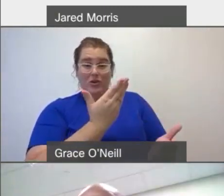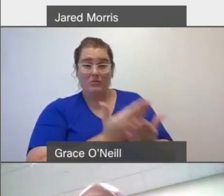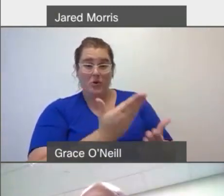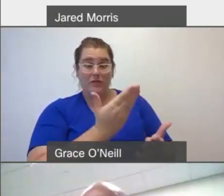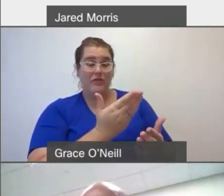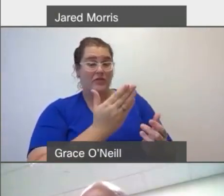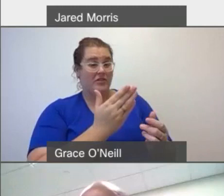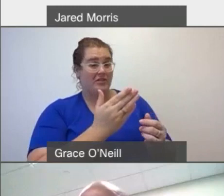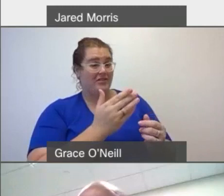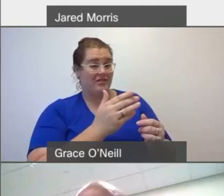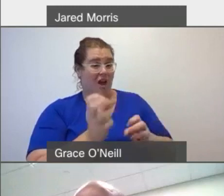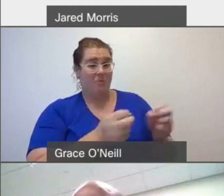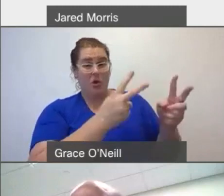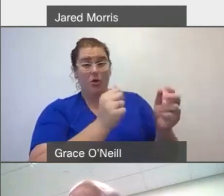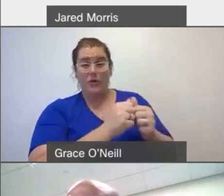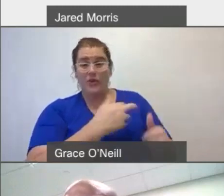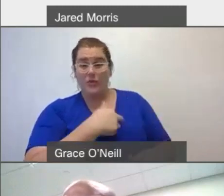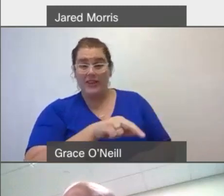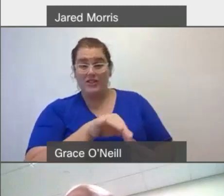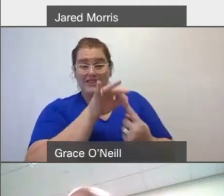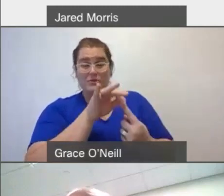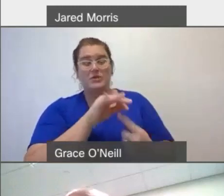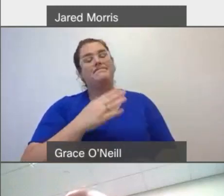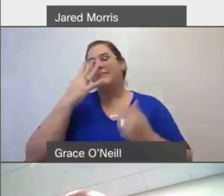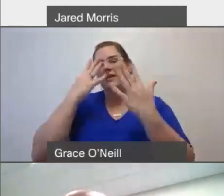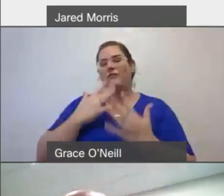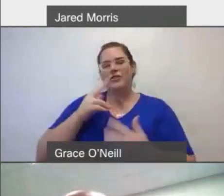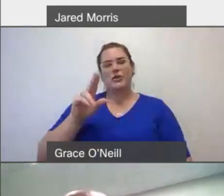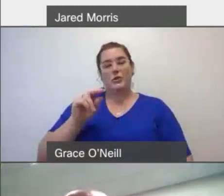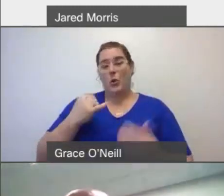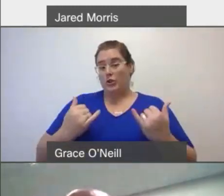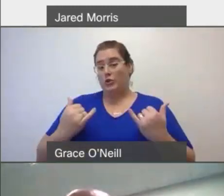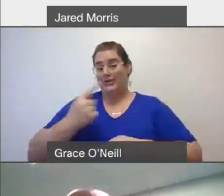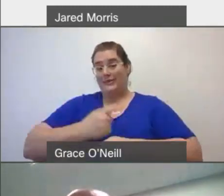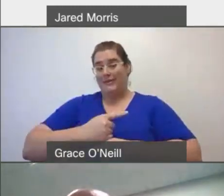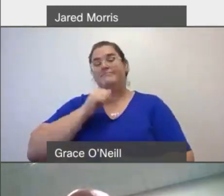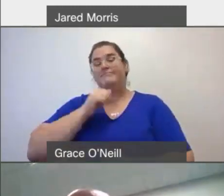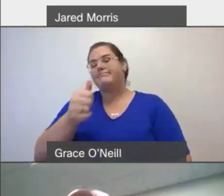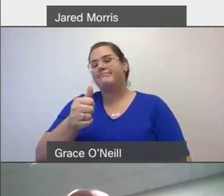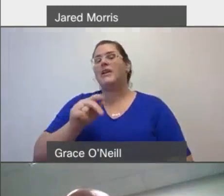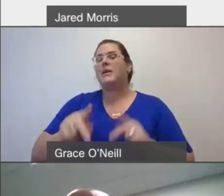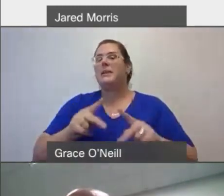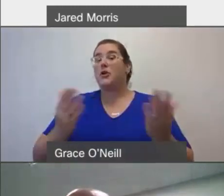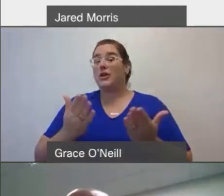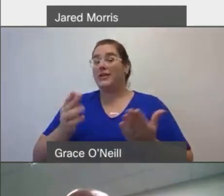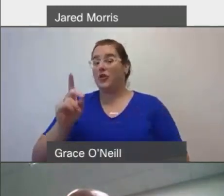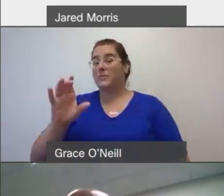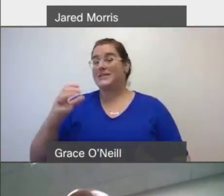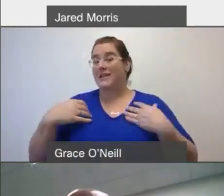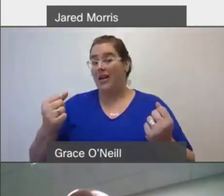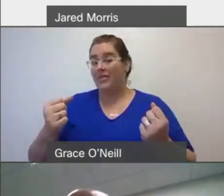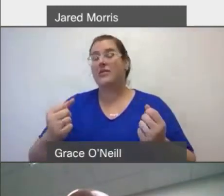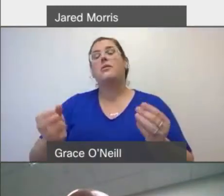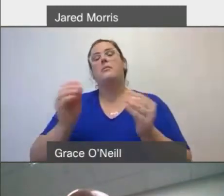for a religious exemption. Unfortunately, no, there is not. The folks who are here from DC Health are from